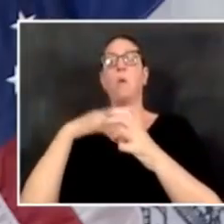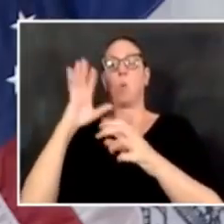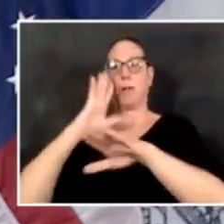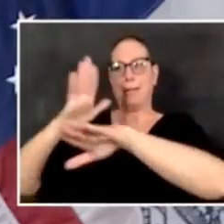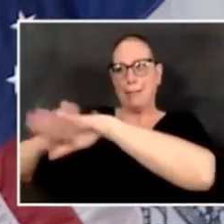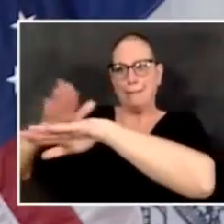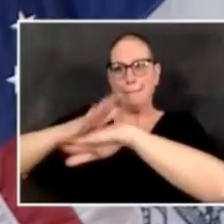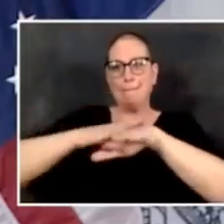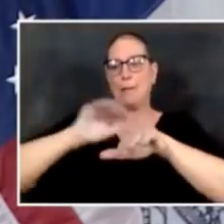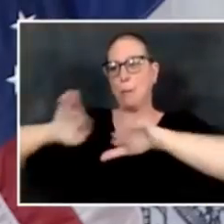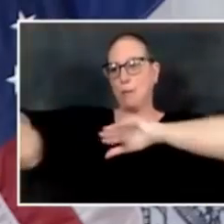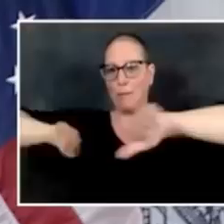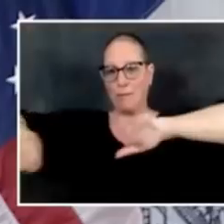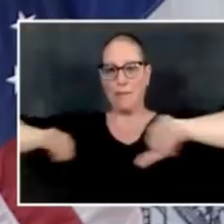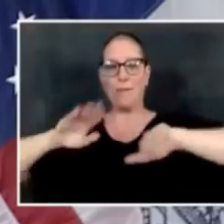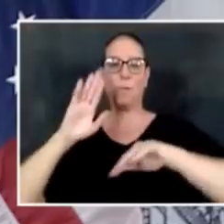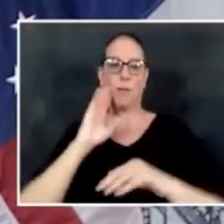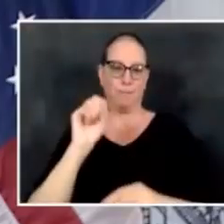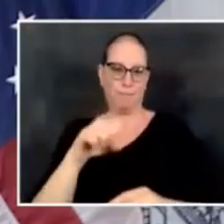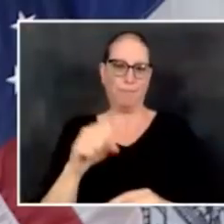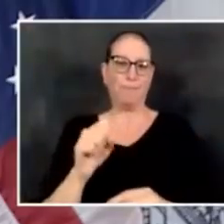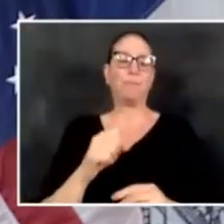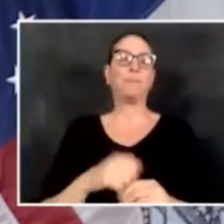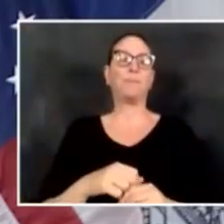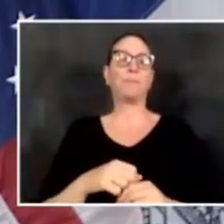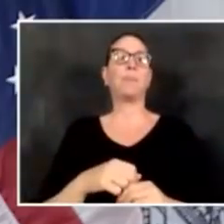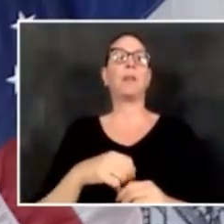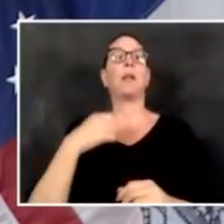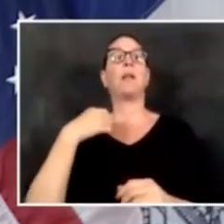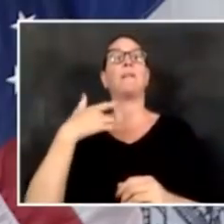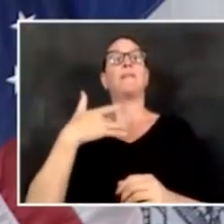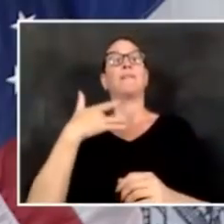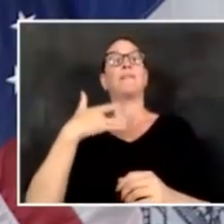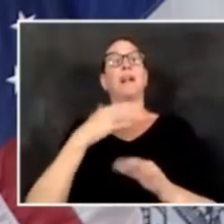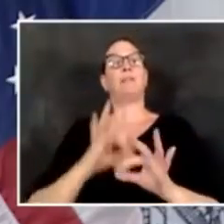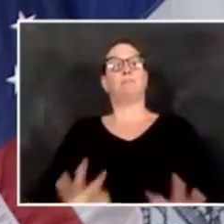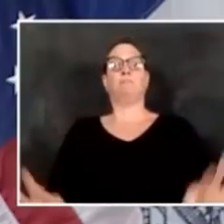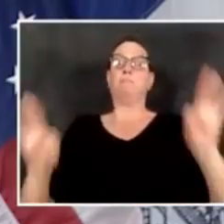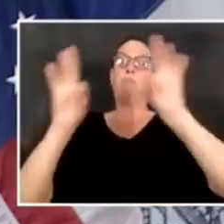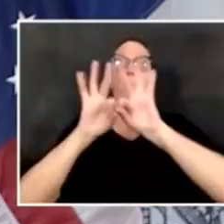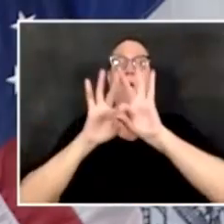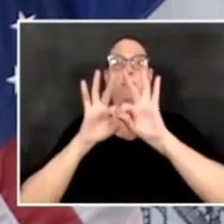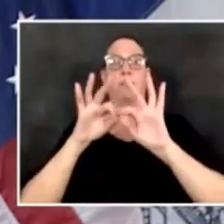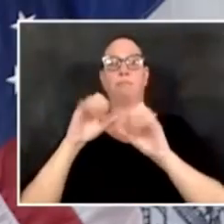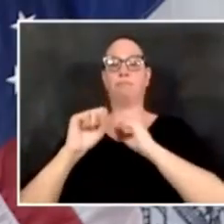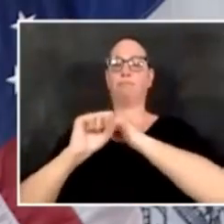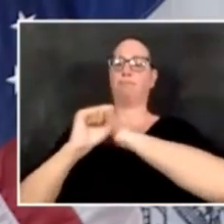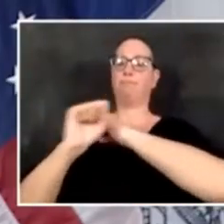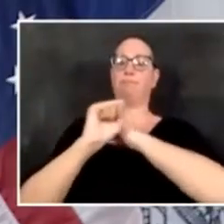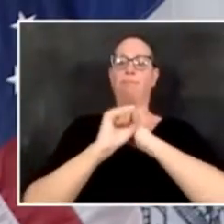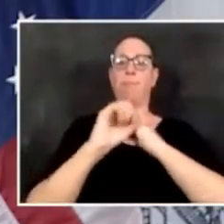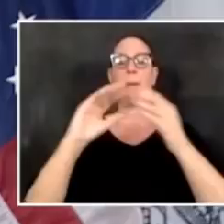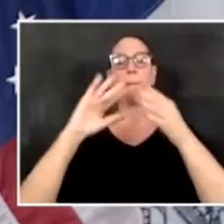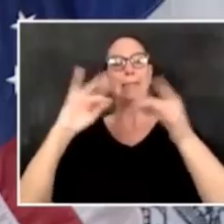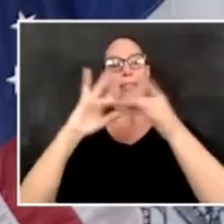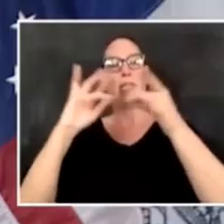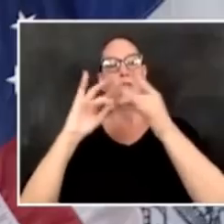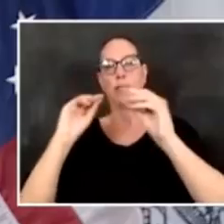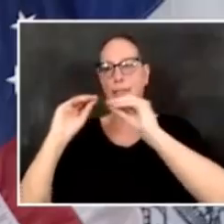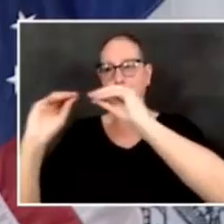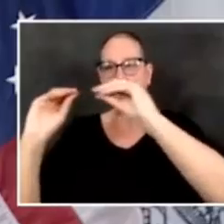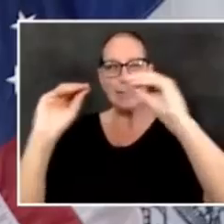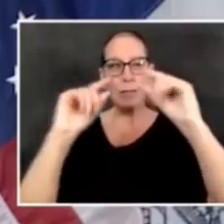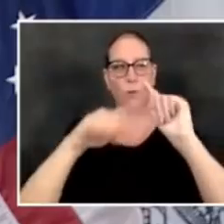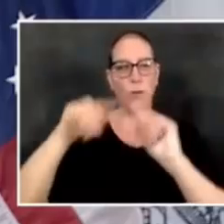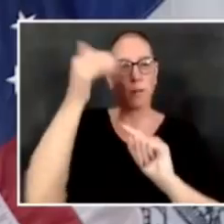critical here in terms of getting the word out as early as possible by the police department in particular areas.